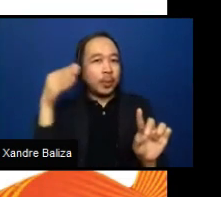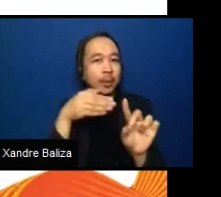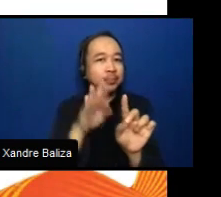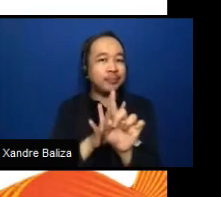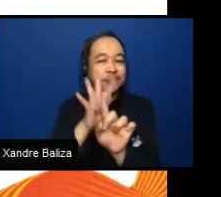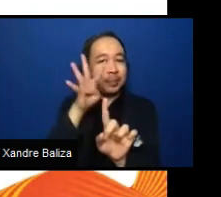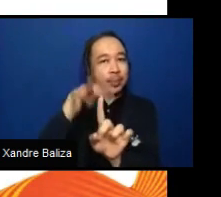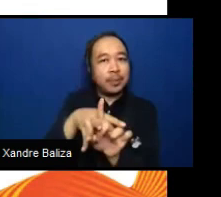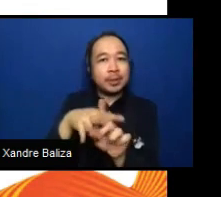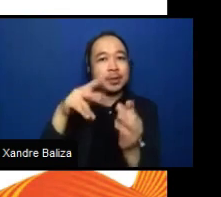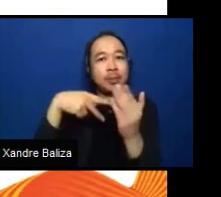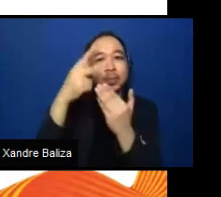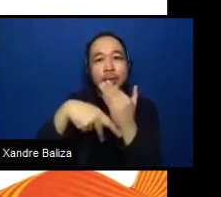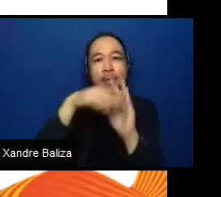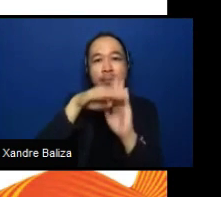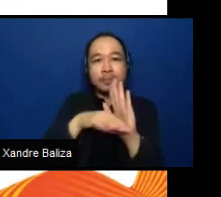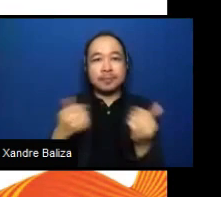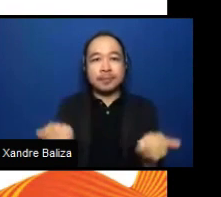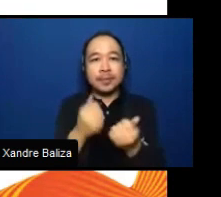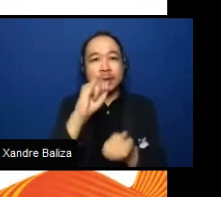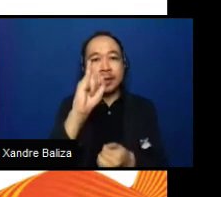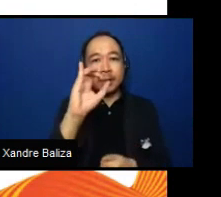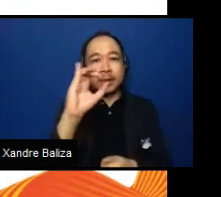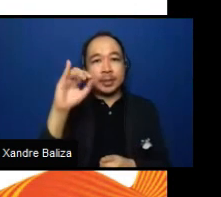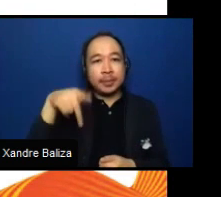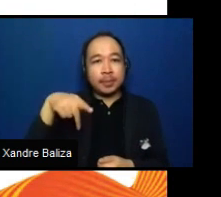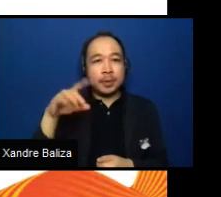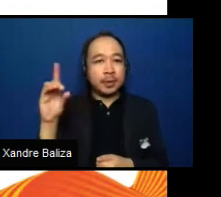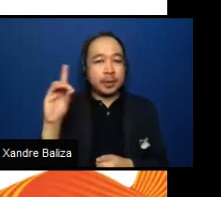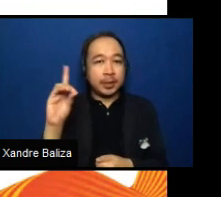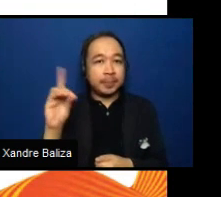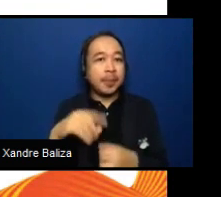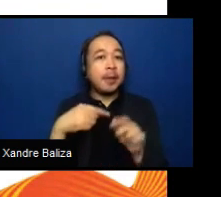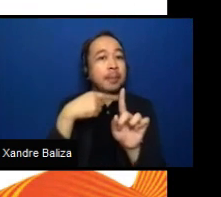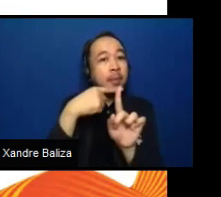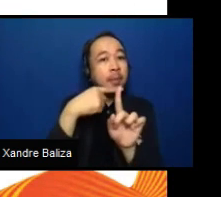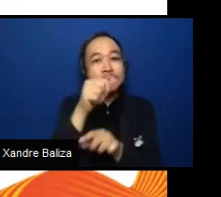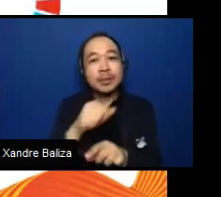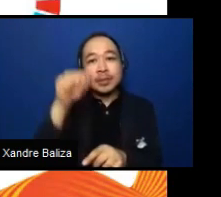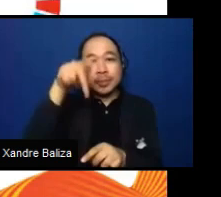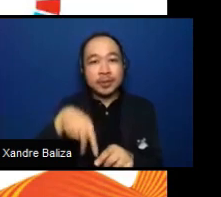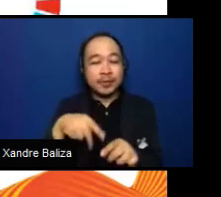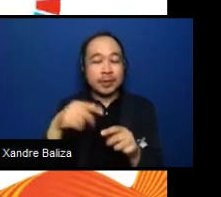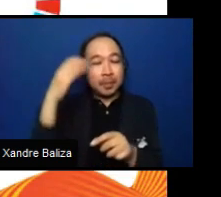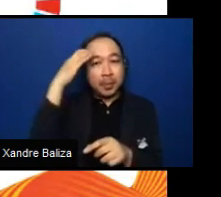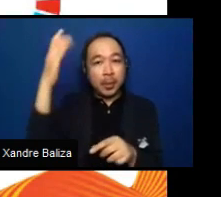of the commitments contained in the Asia-Pacific Ministerial Declaration on Population and Development. Next slide, please.